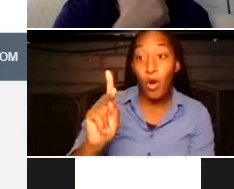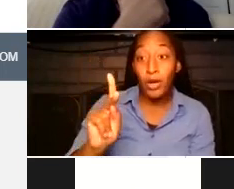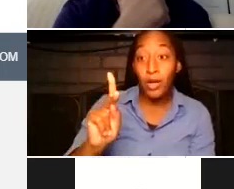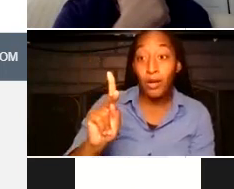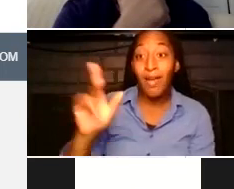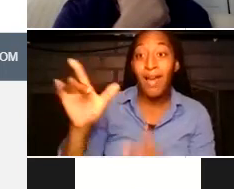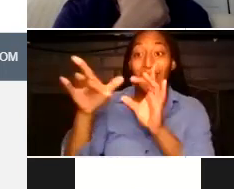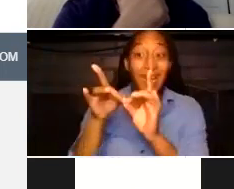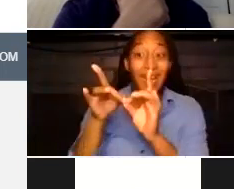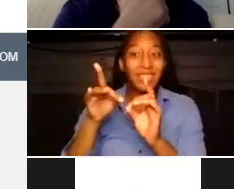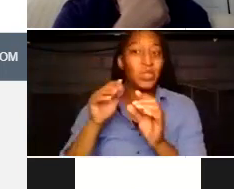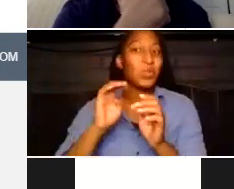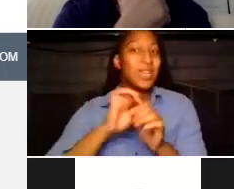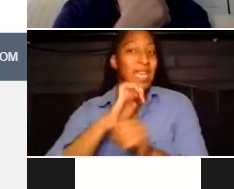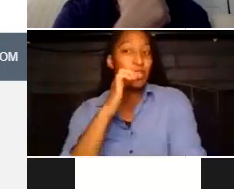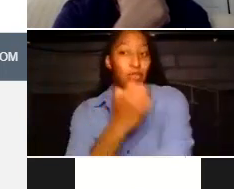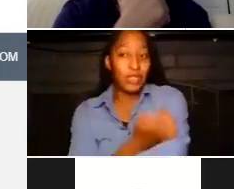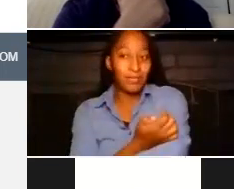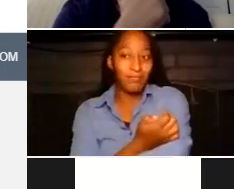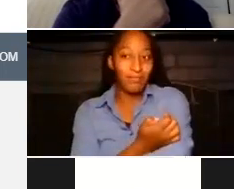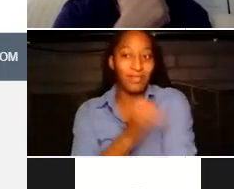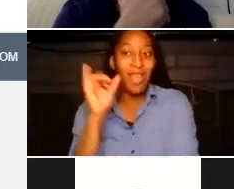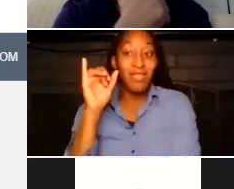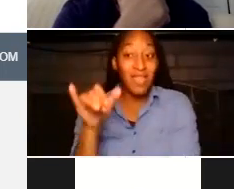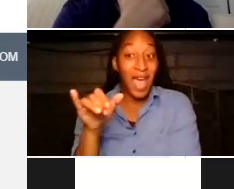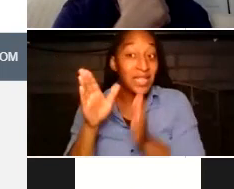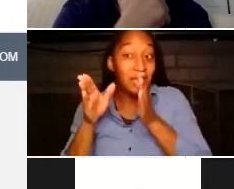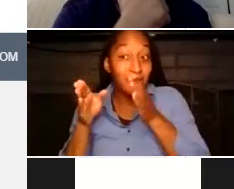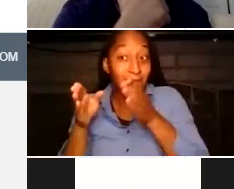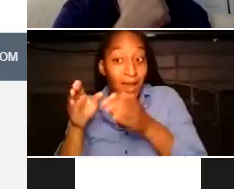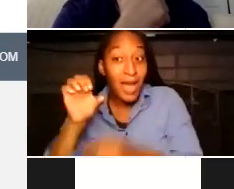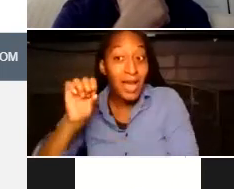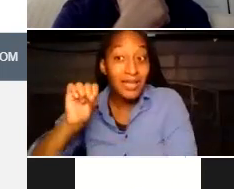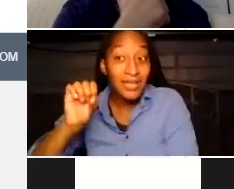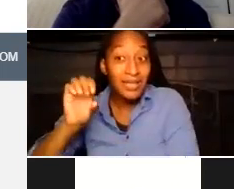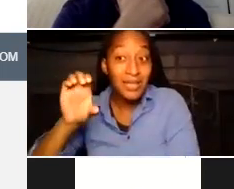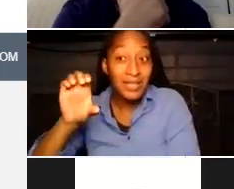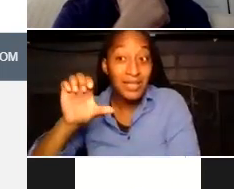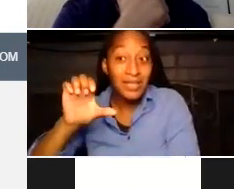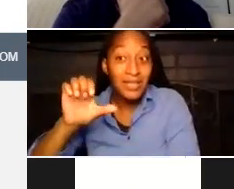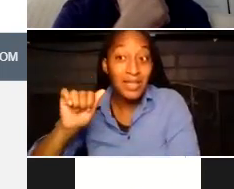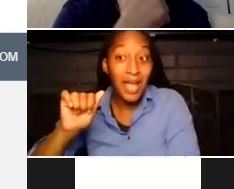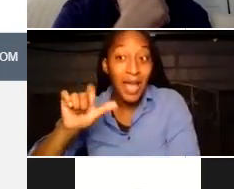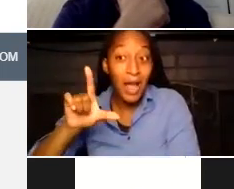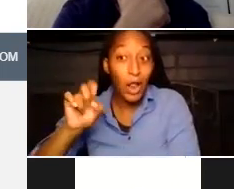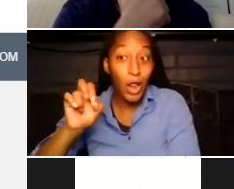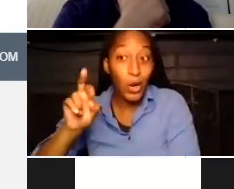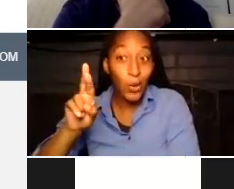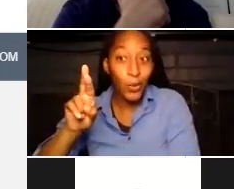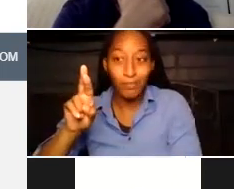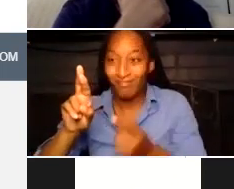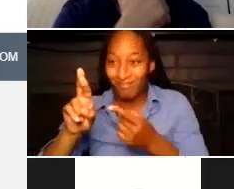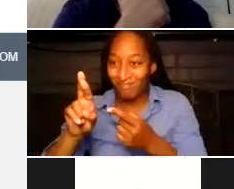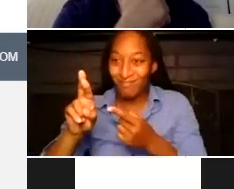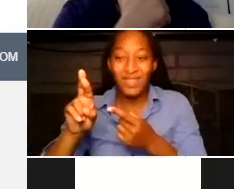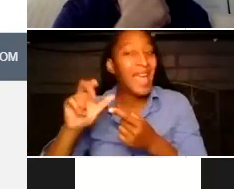scalars. Okay, they're scalars. Remember, scalars don't involve a direction. So we